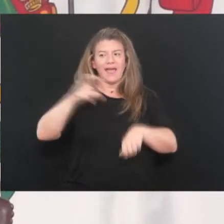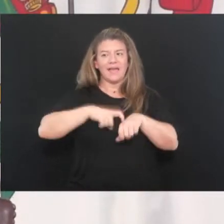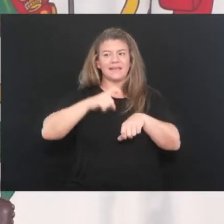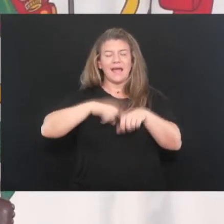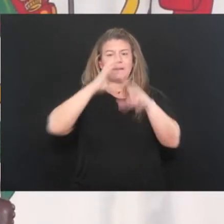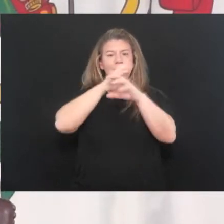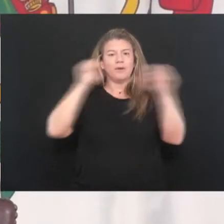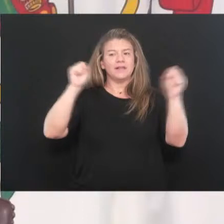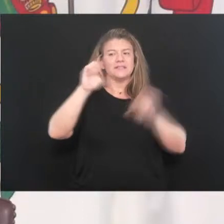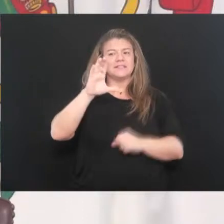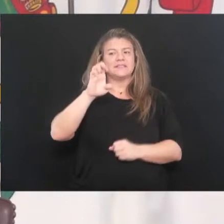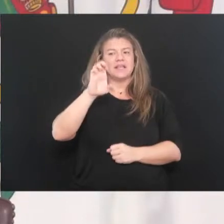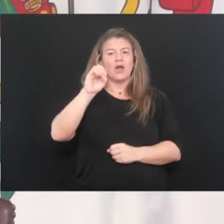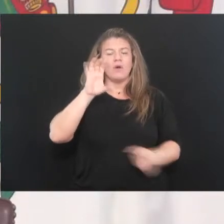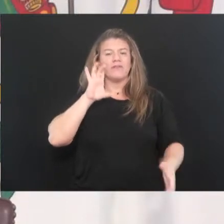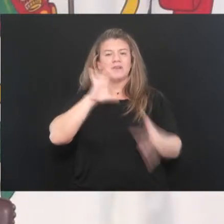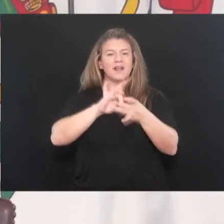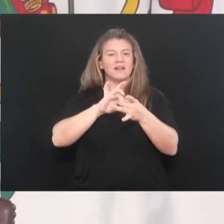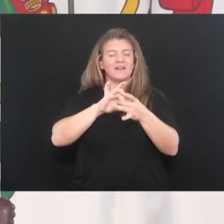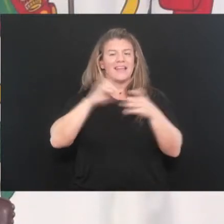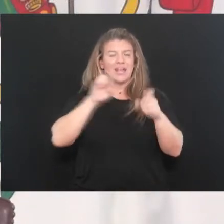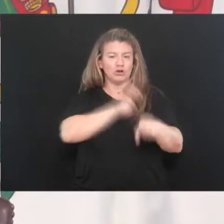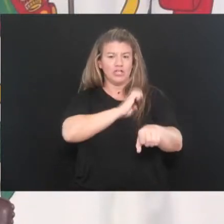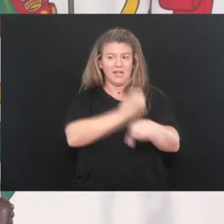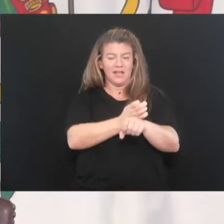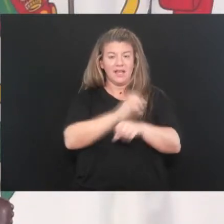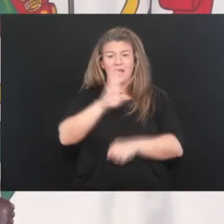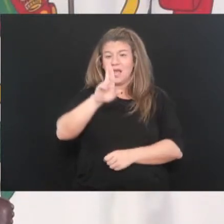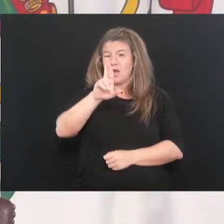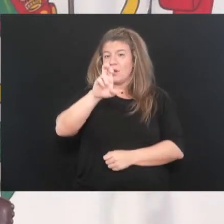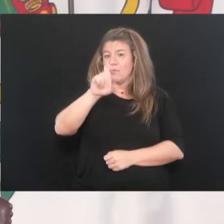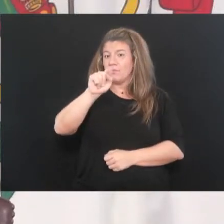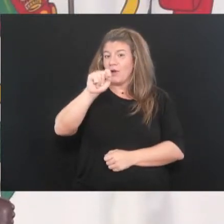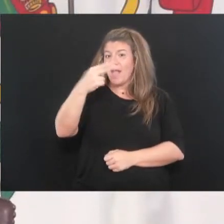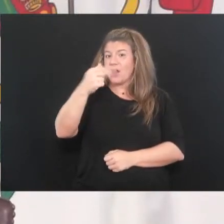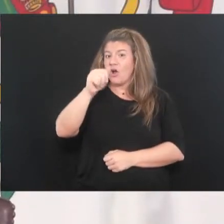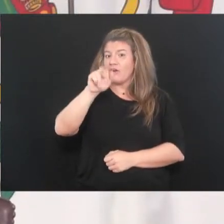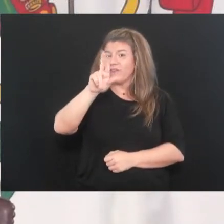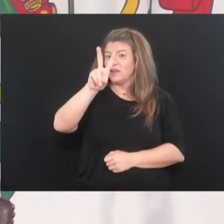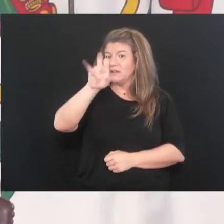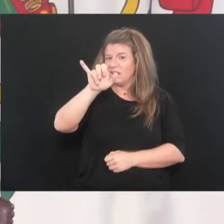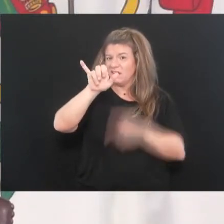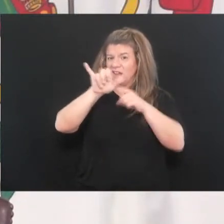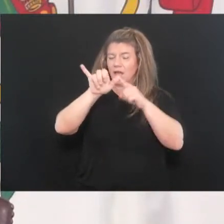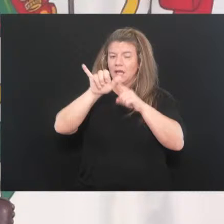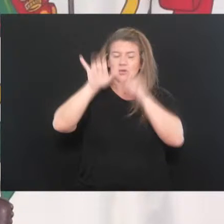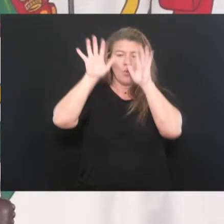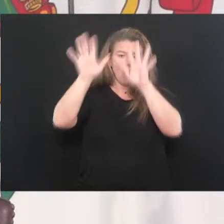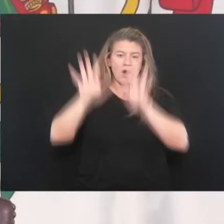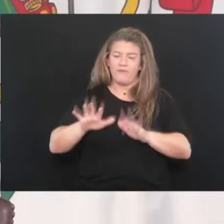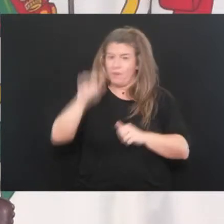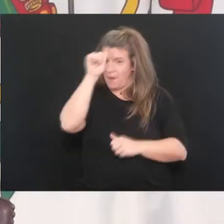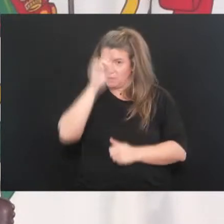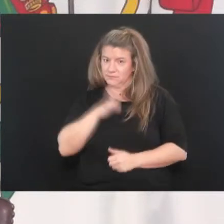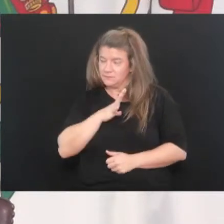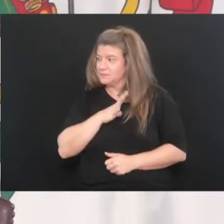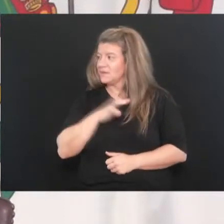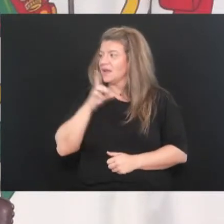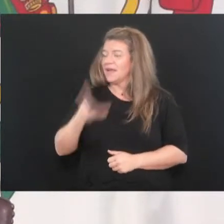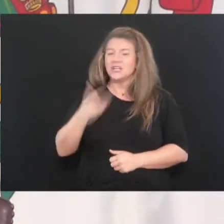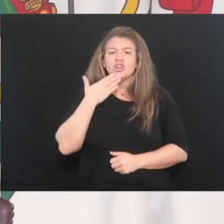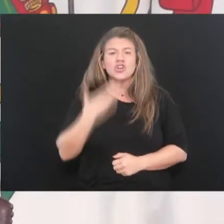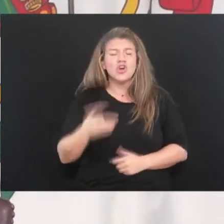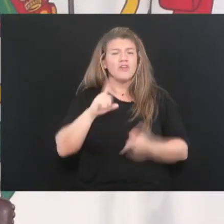of Consol Energy, Brett Harvey. And Brett Harvey is a wonderful man, absolutely good friend and